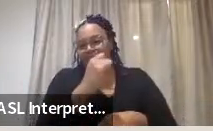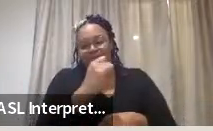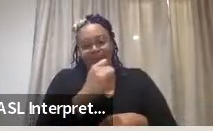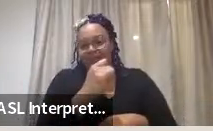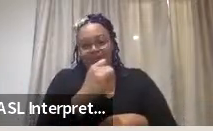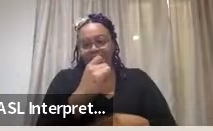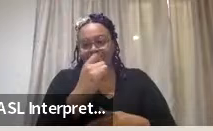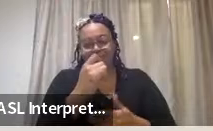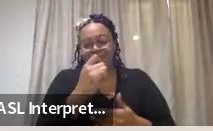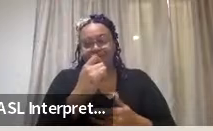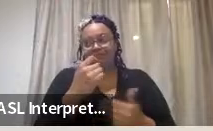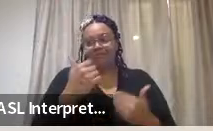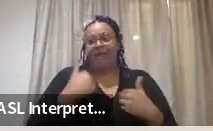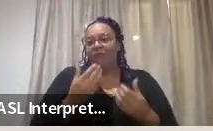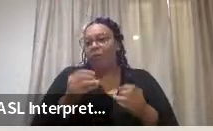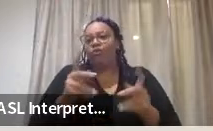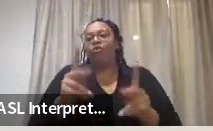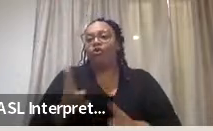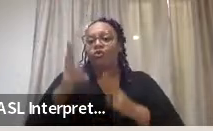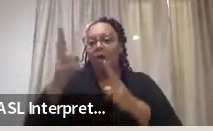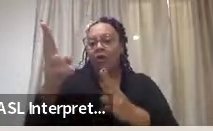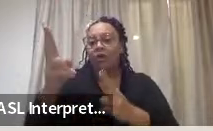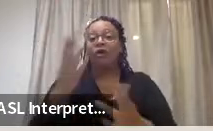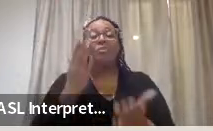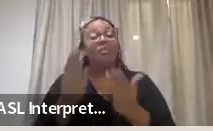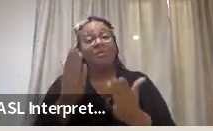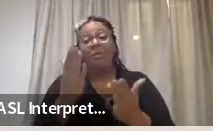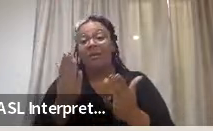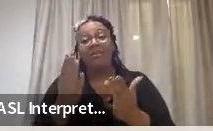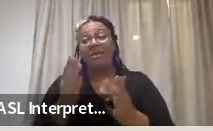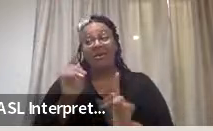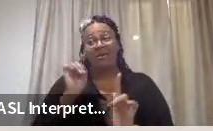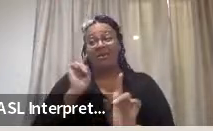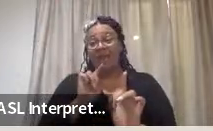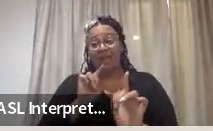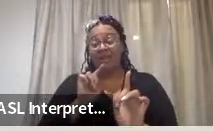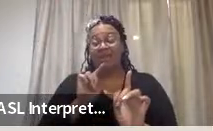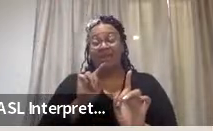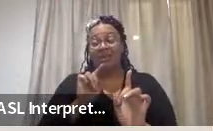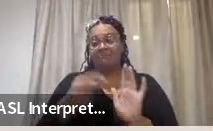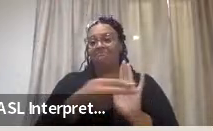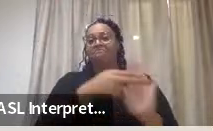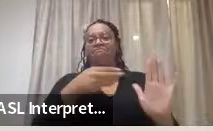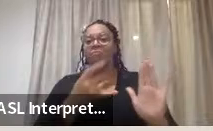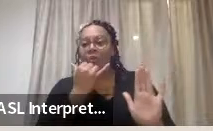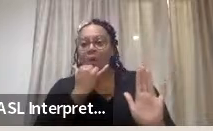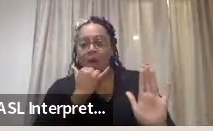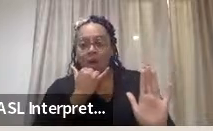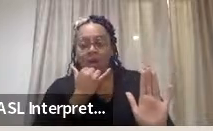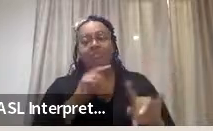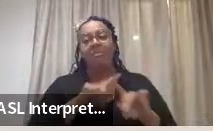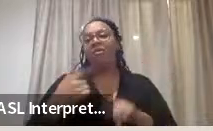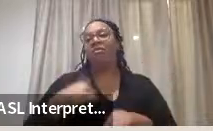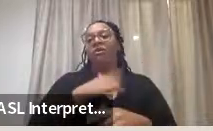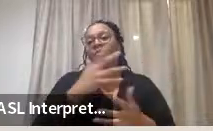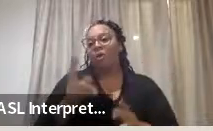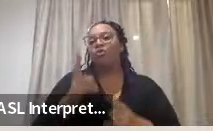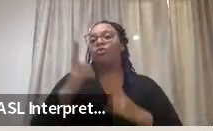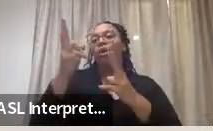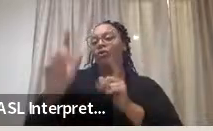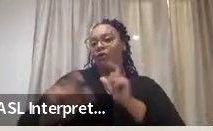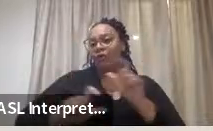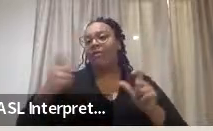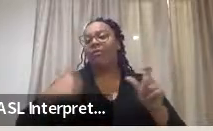documented, people who might have been misgendered. And so just want to honor the folks that we've